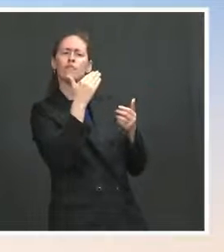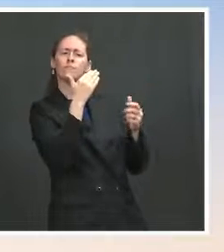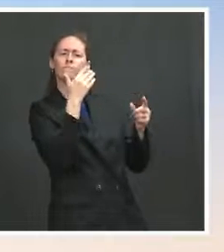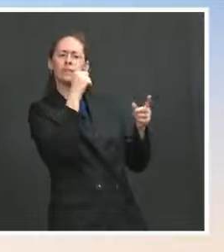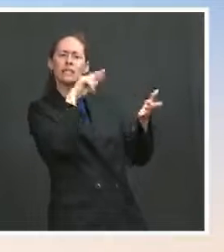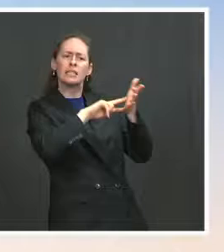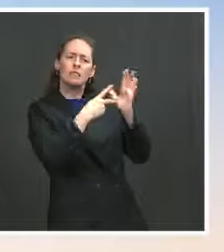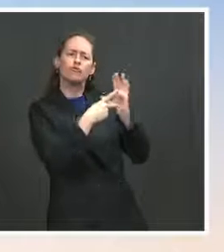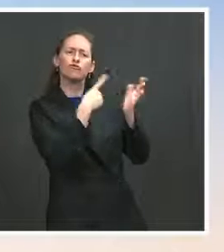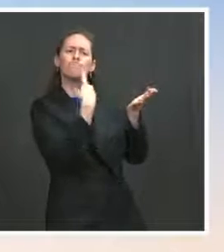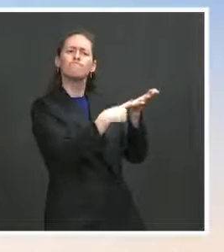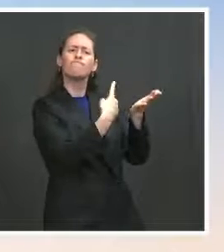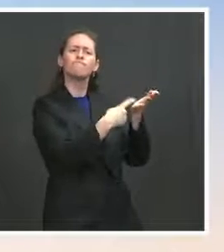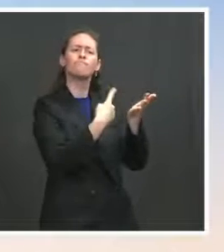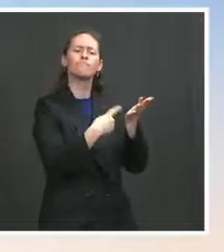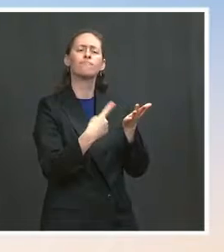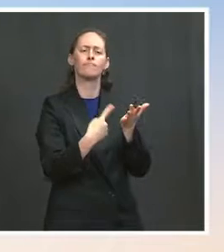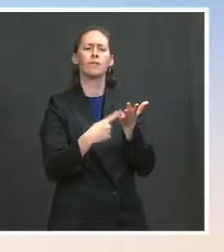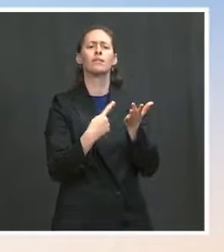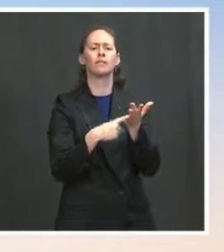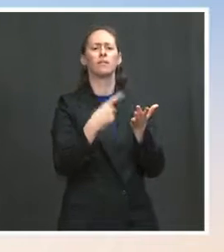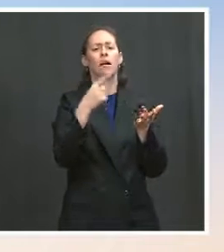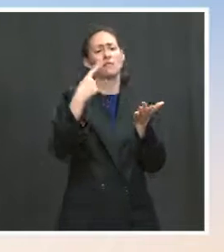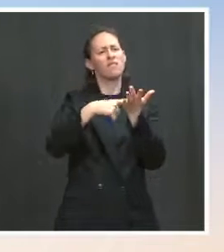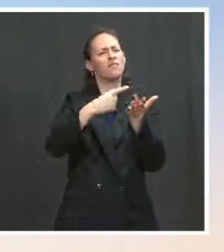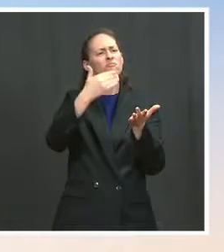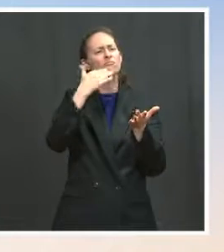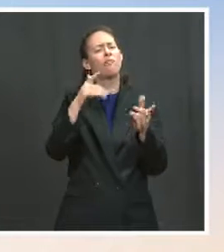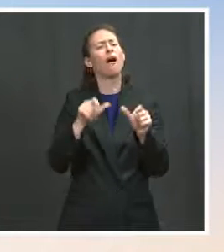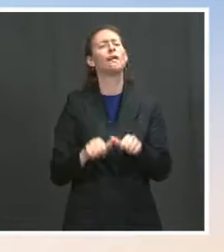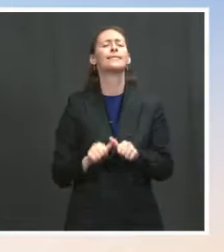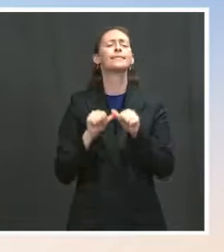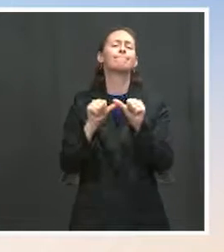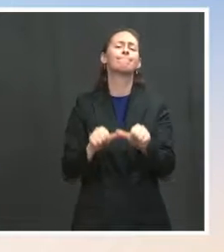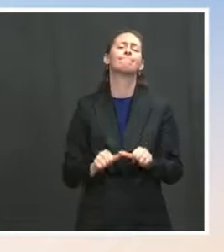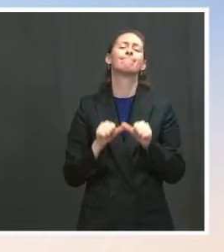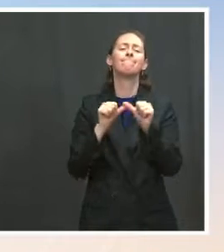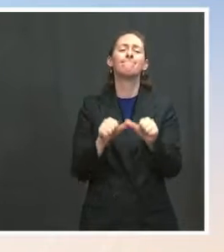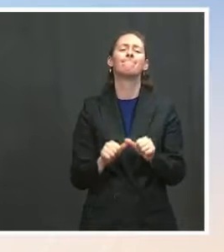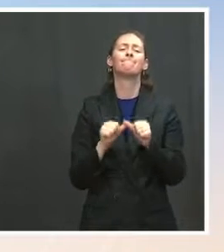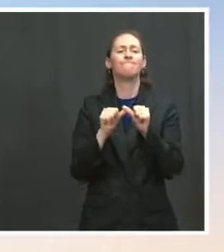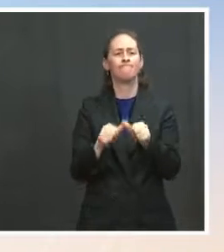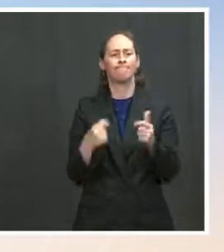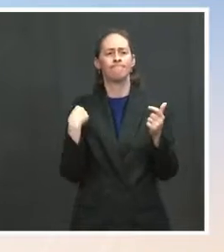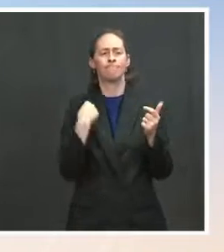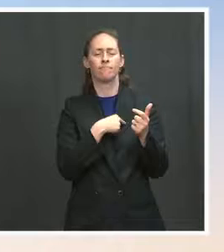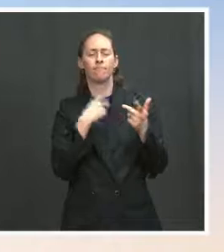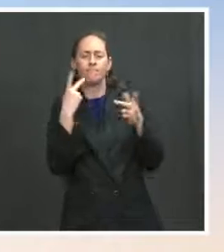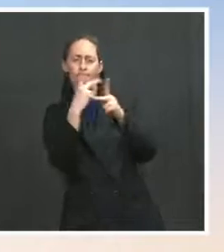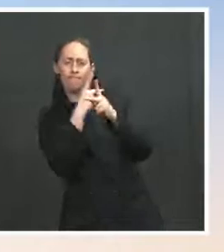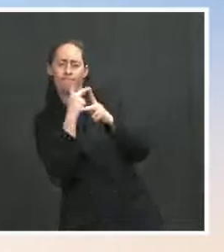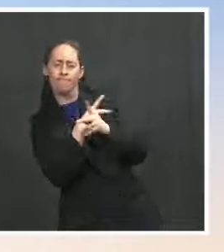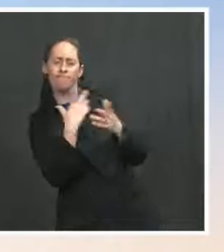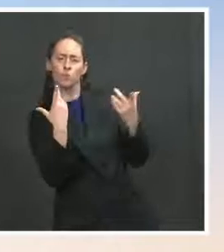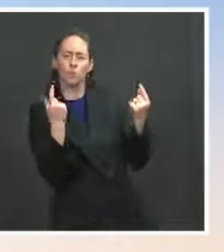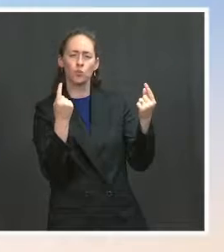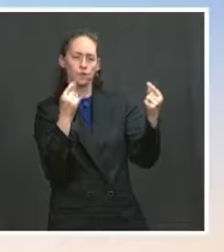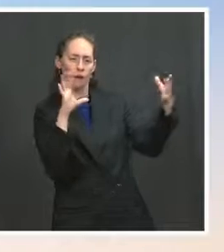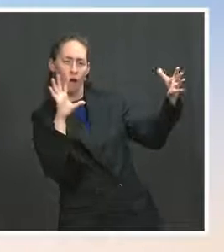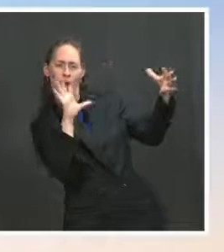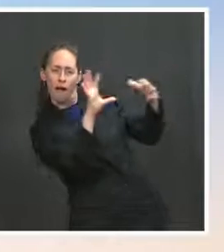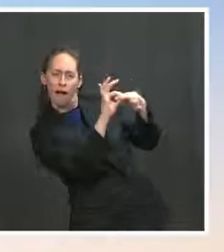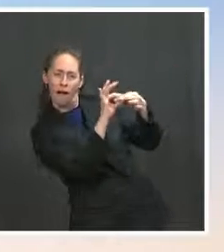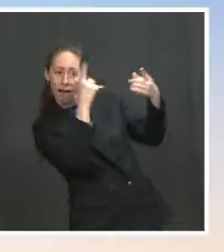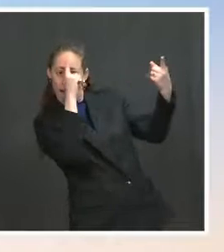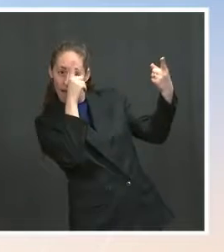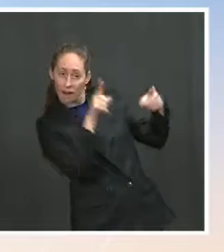been a good discussion and good ongoing discussion where we're working to find areas of agreement. We also feel there are a number of paths forward.